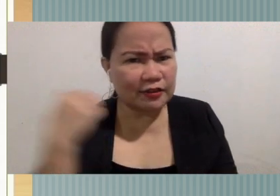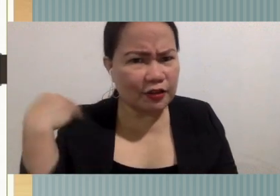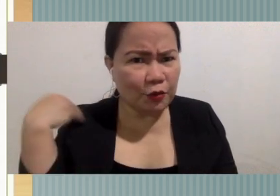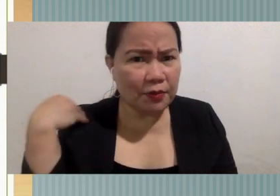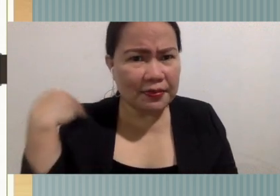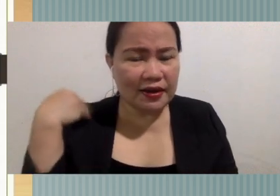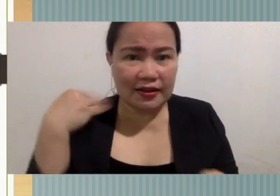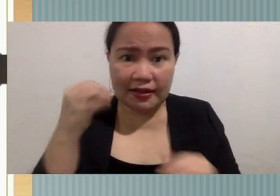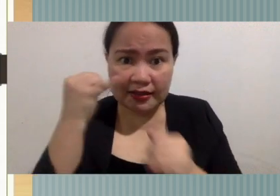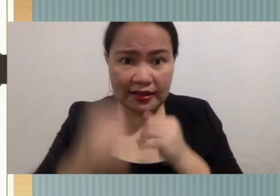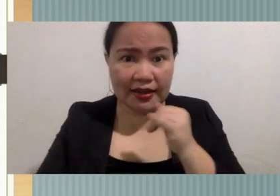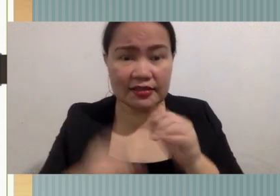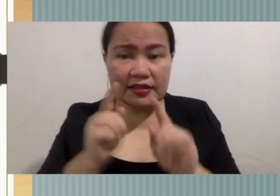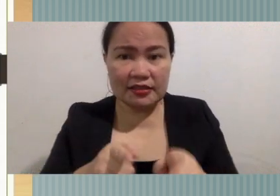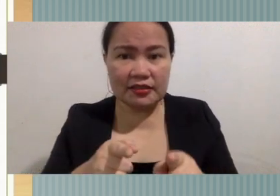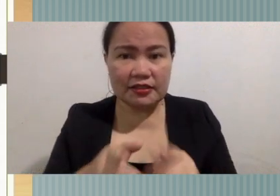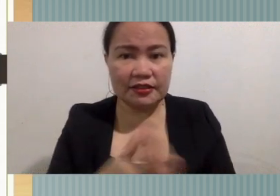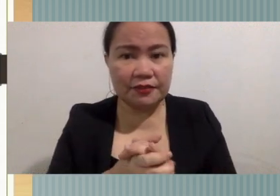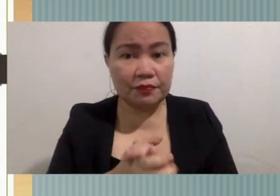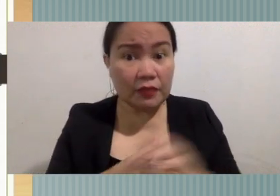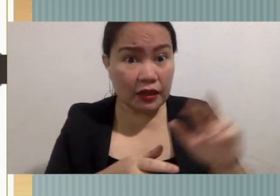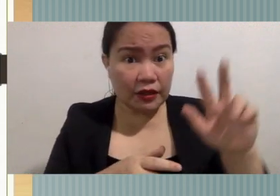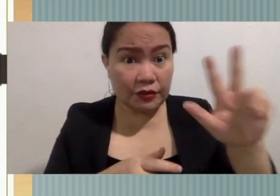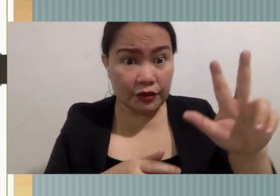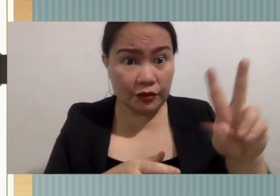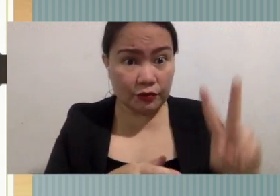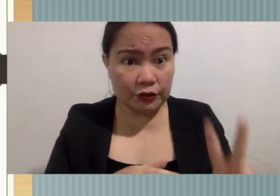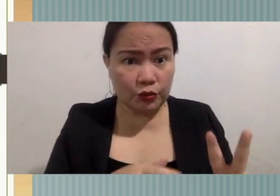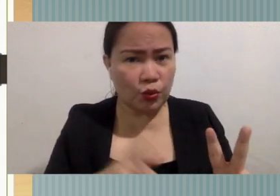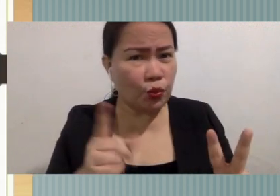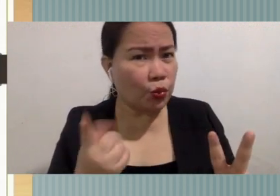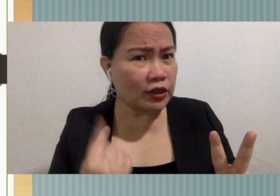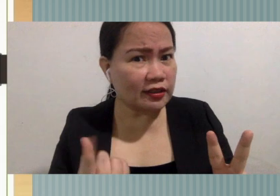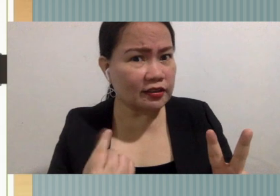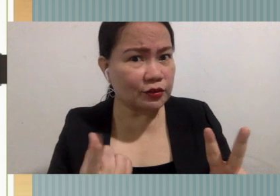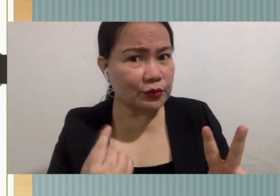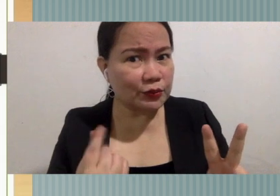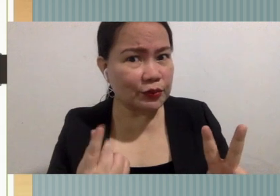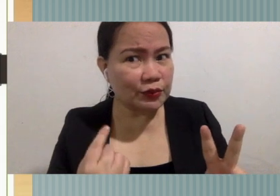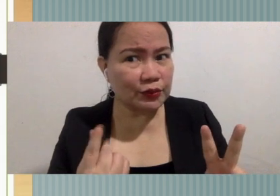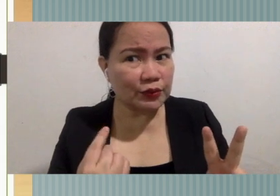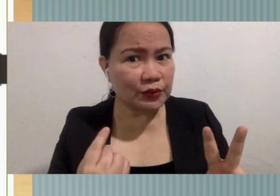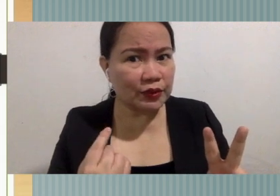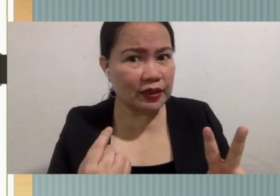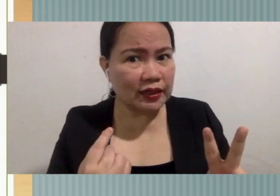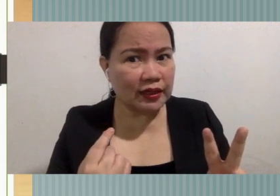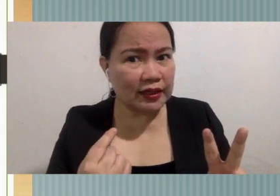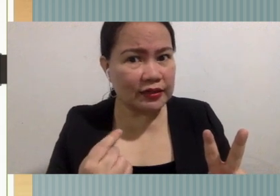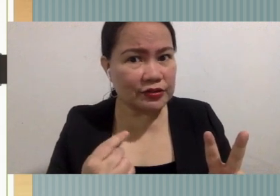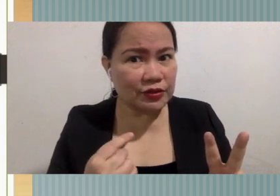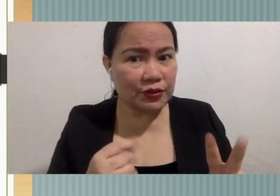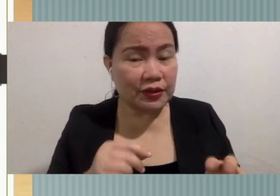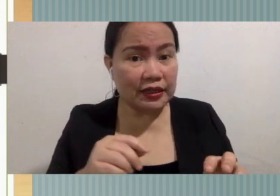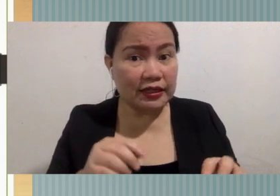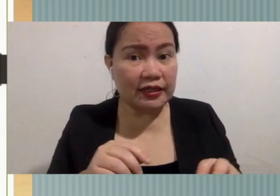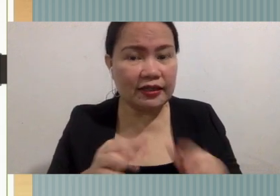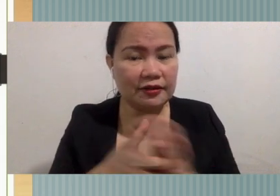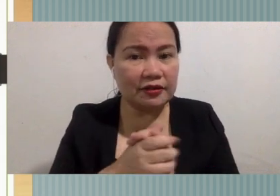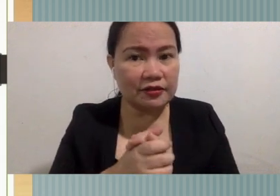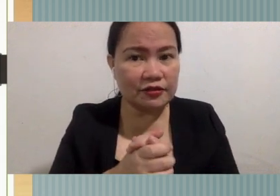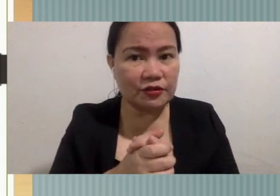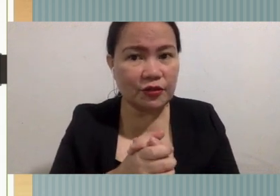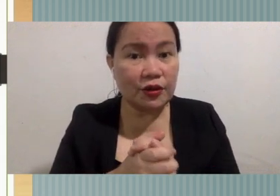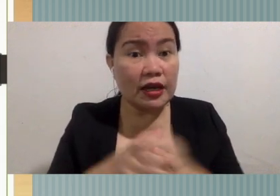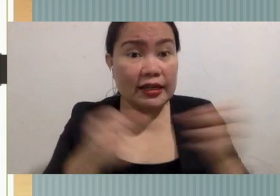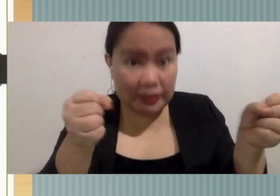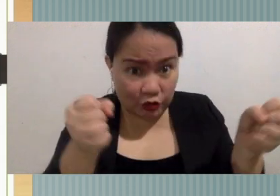final answer. Bakit 3 over 2 yan? So, anong ginawa natin? We get the lowest term of 21 and